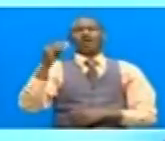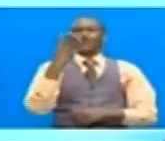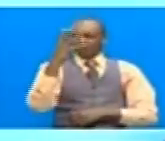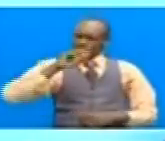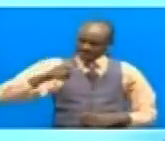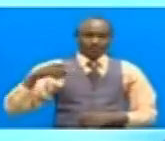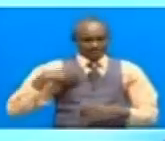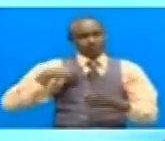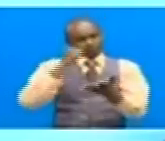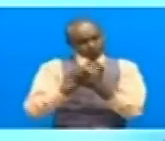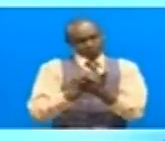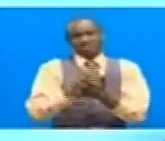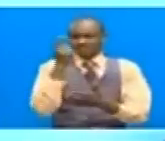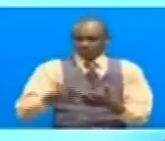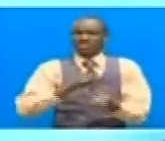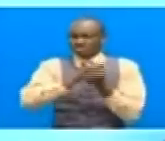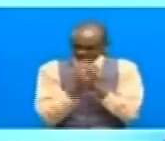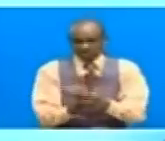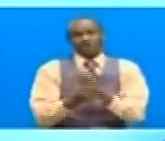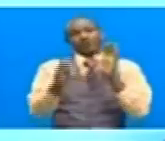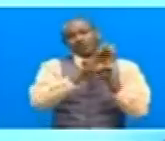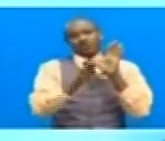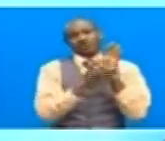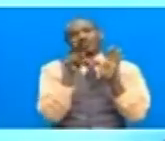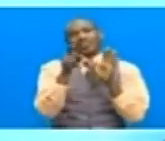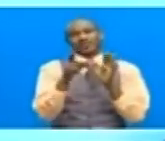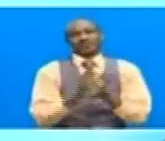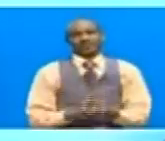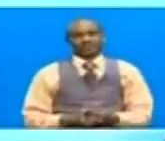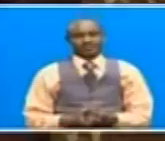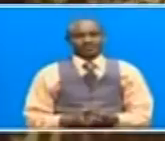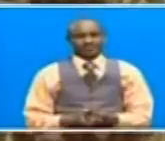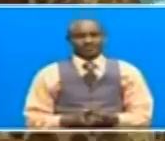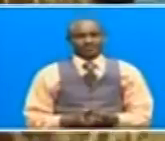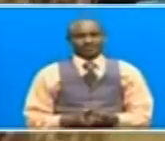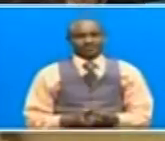million people calling for a change of the constitution.